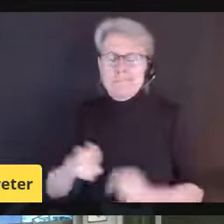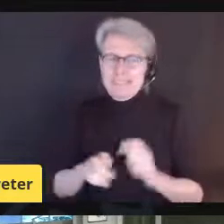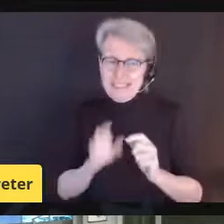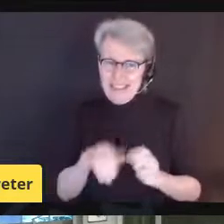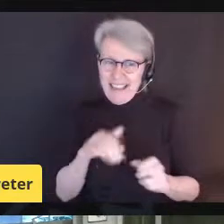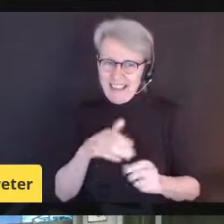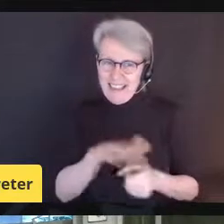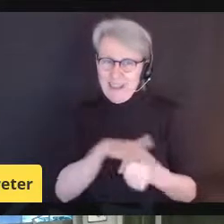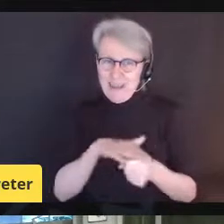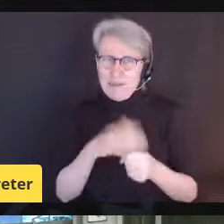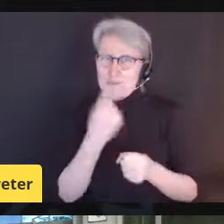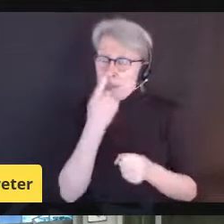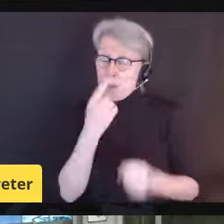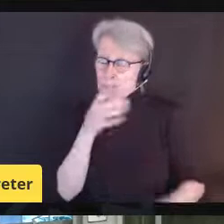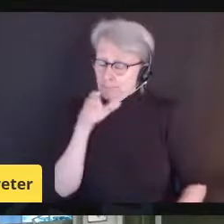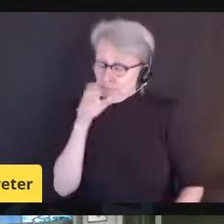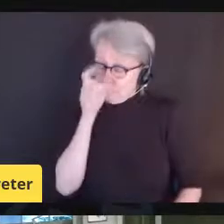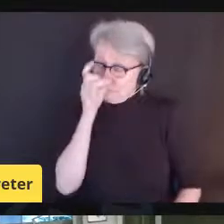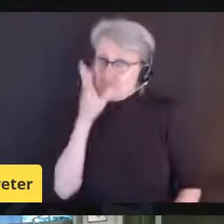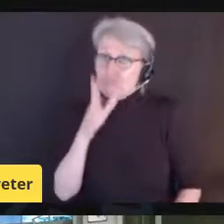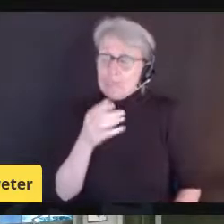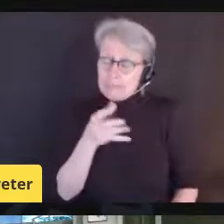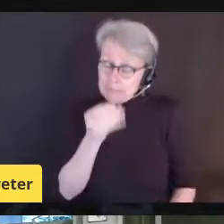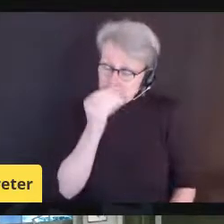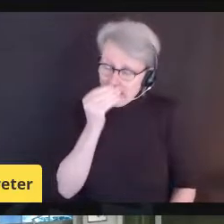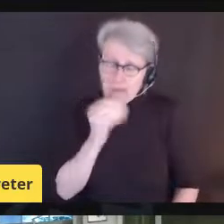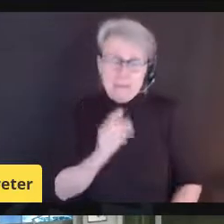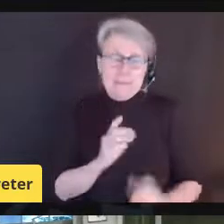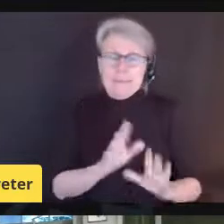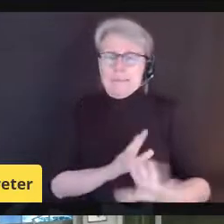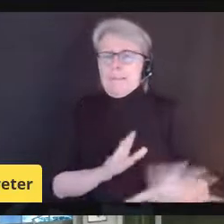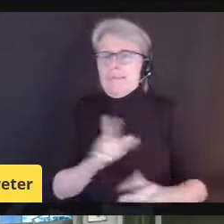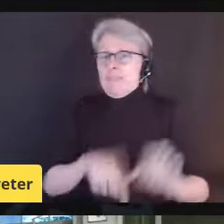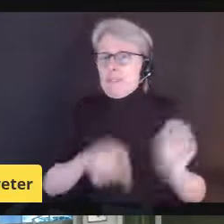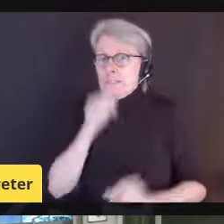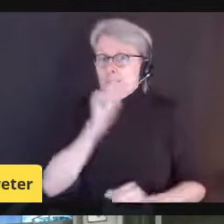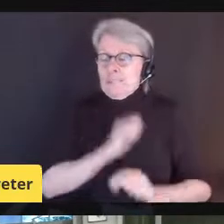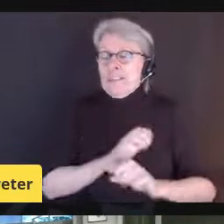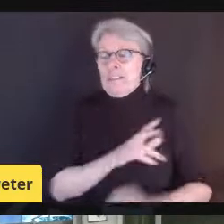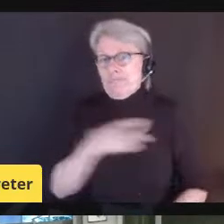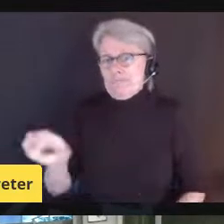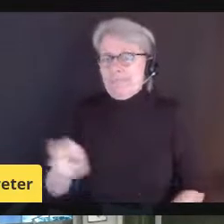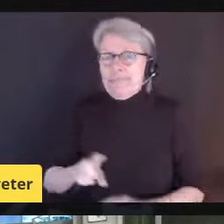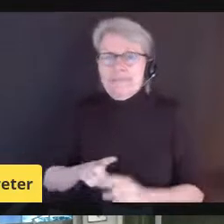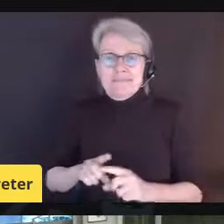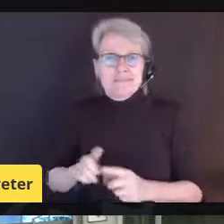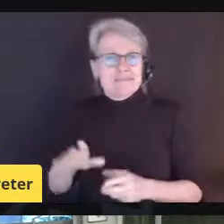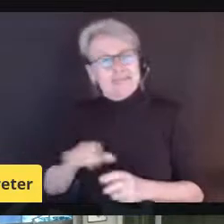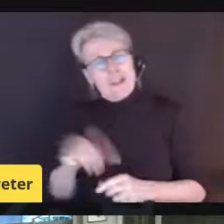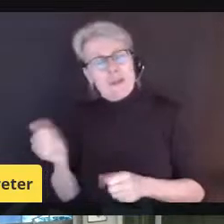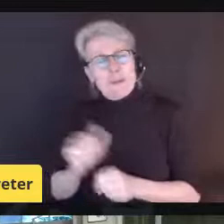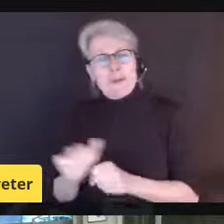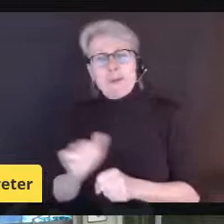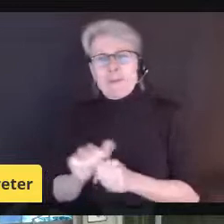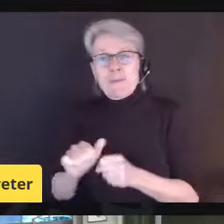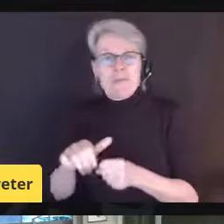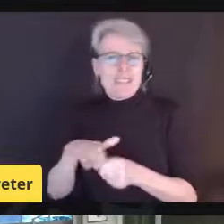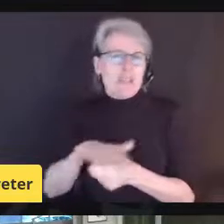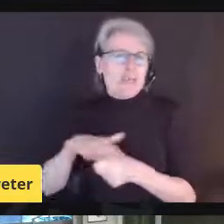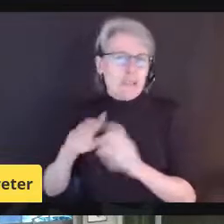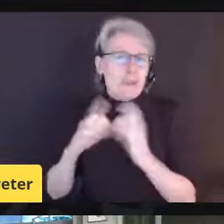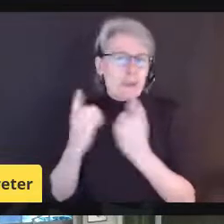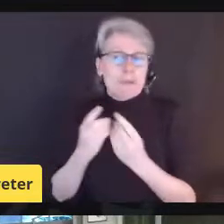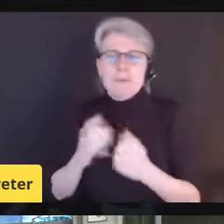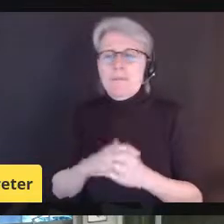Very fair. Very fair. I have to piggyback with you, Jennifer, on that one. It's always the smells that get to me. It's not